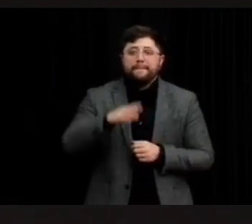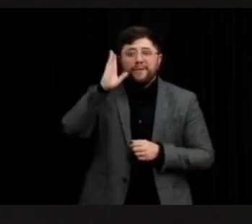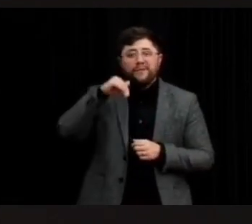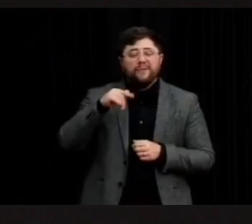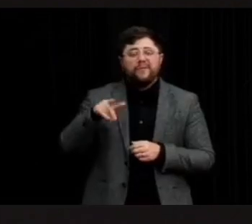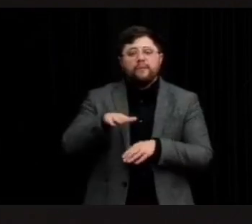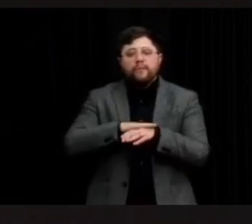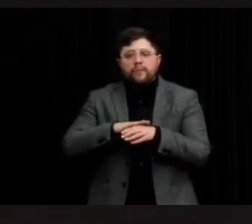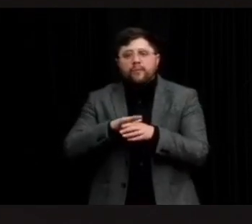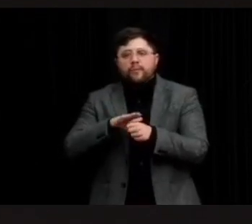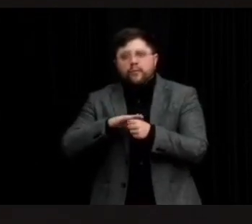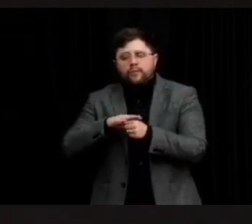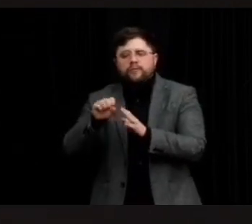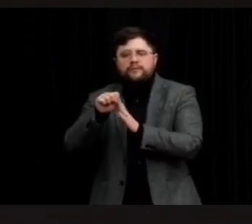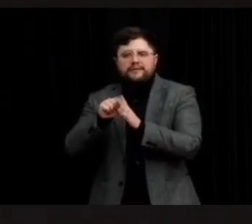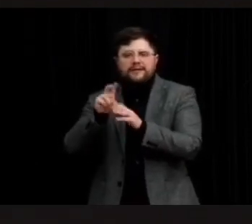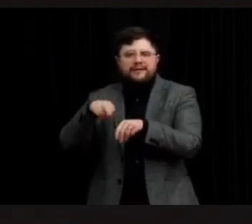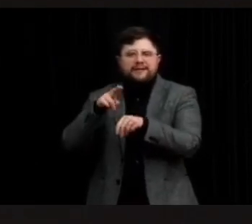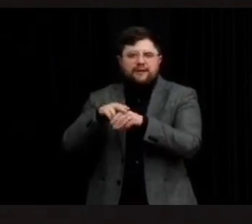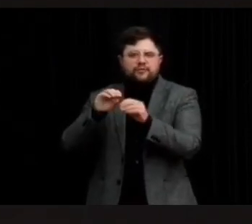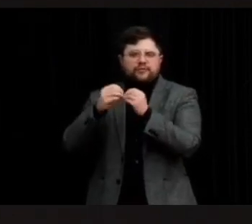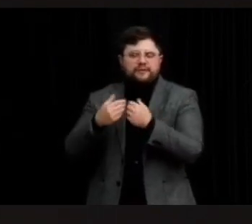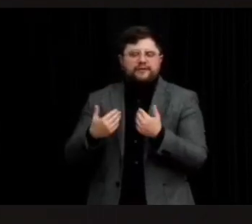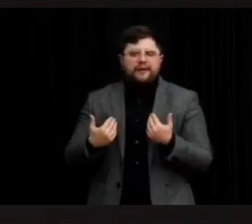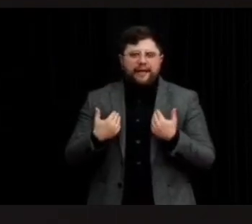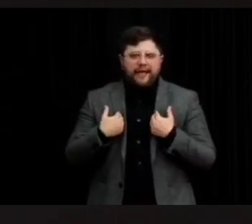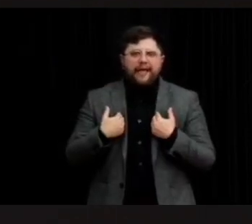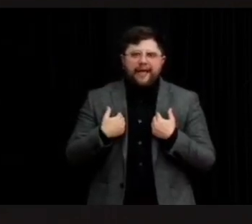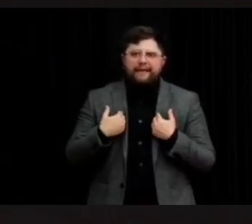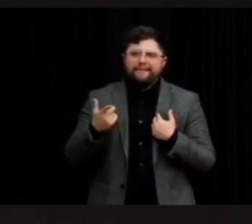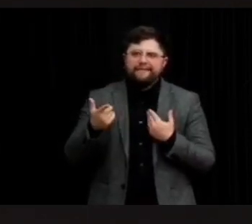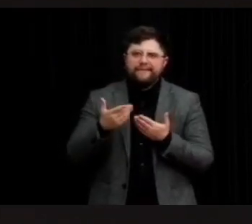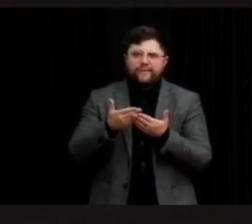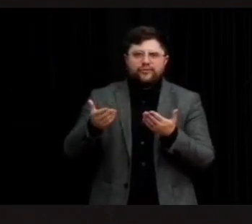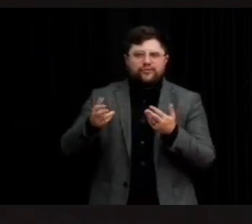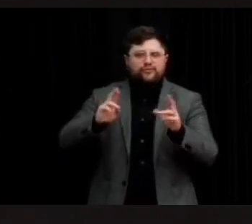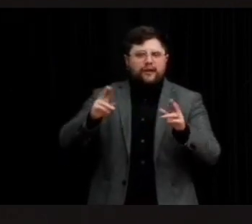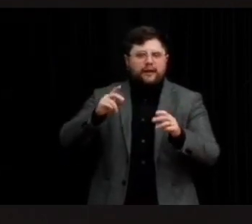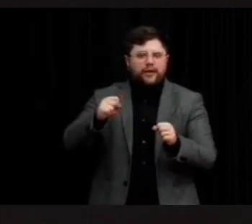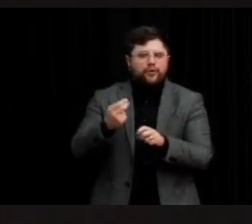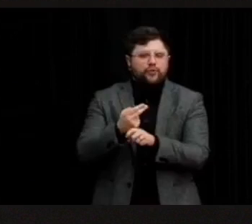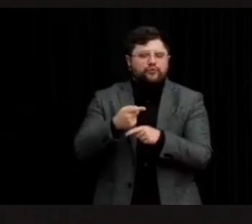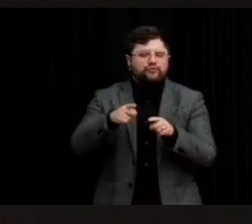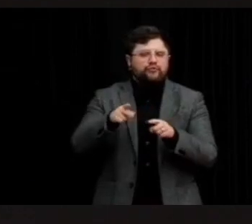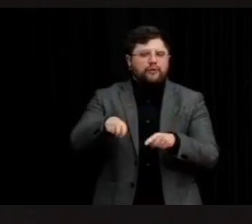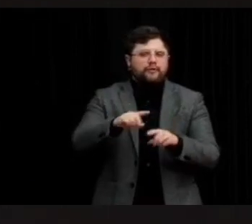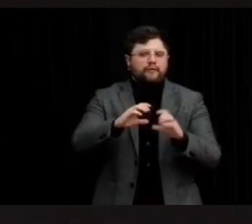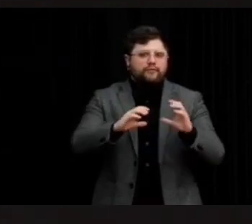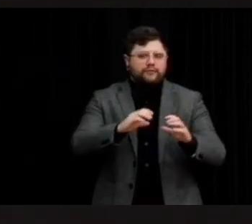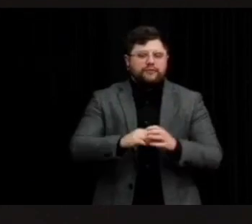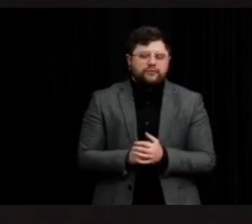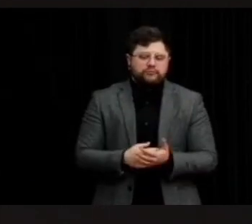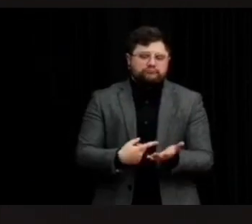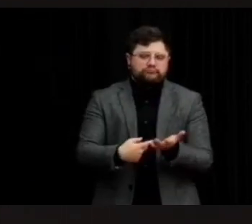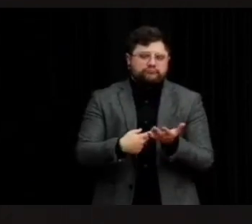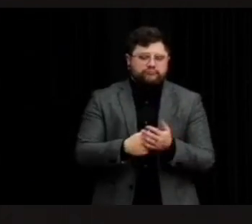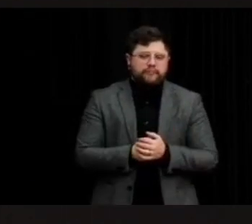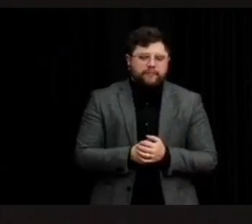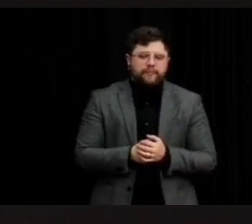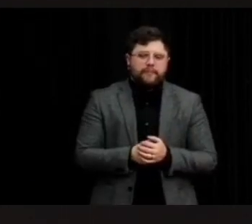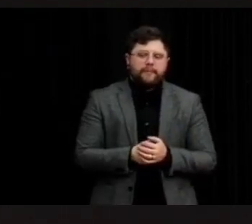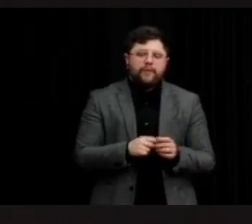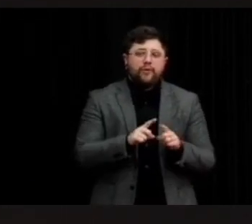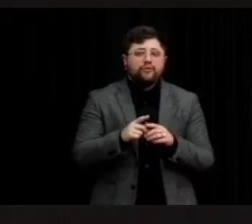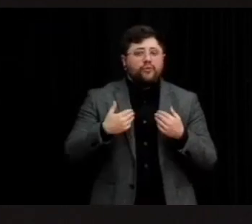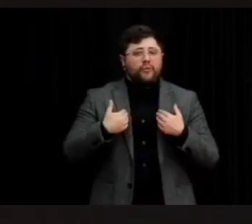and national association has prepared that they can use as they have that conversation. We also have a code